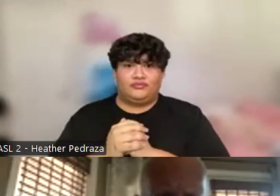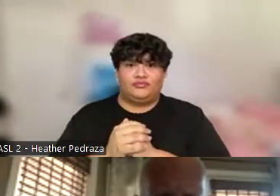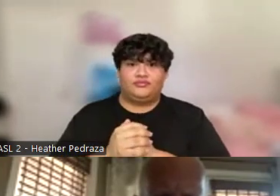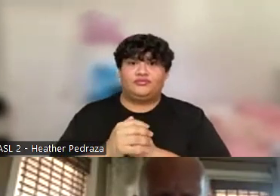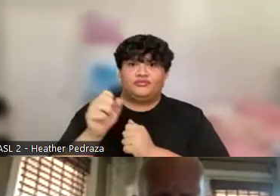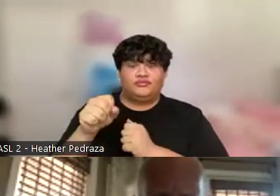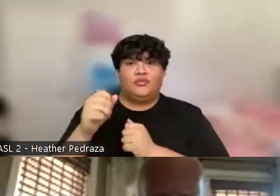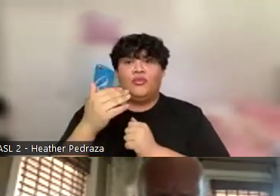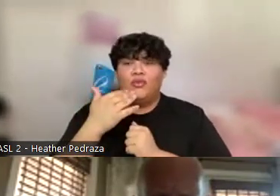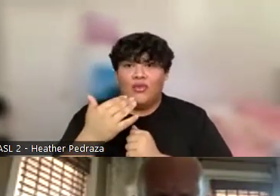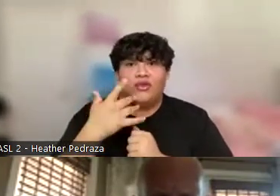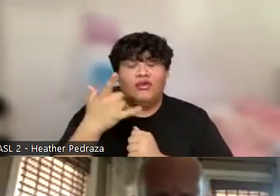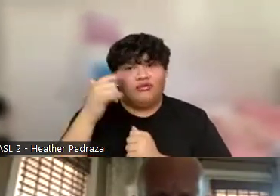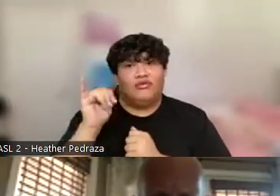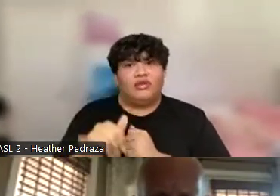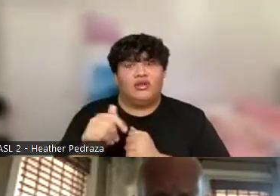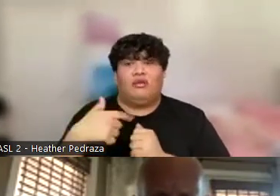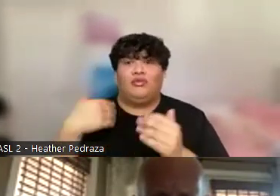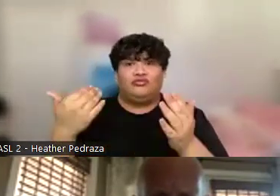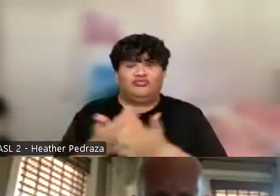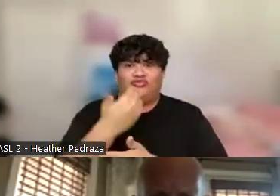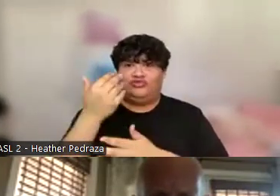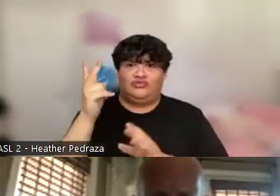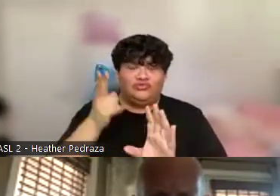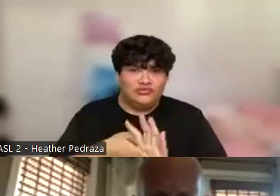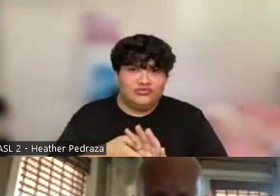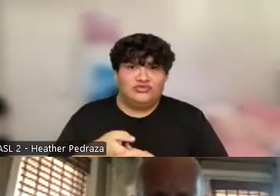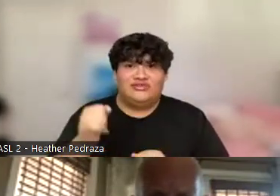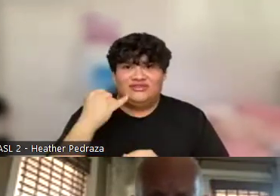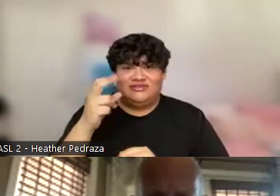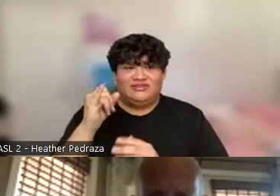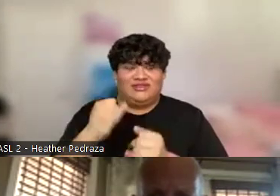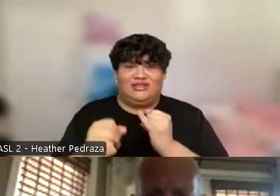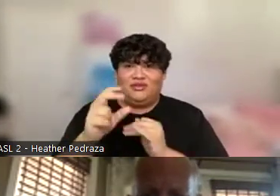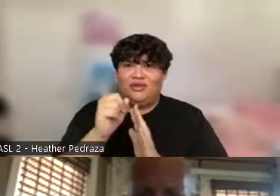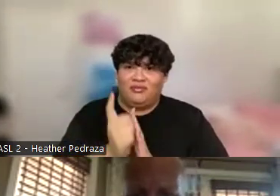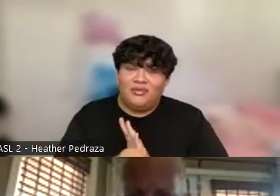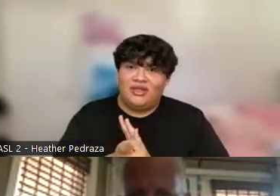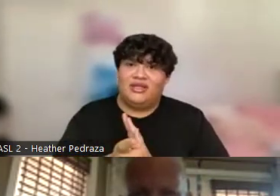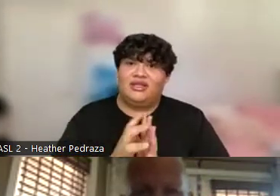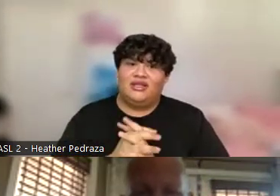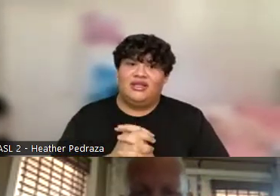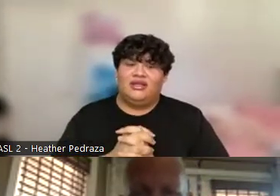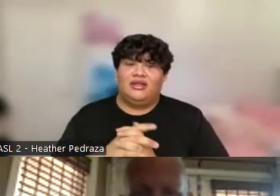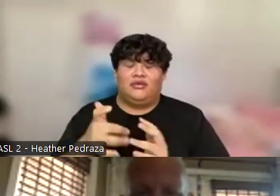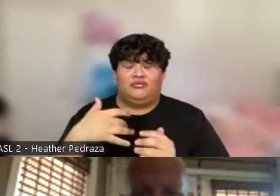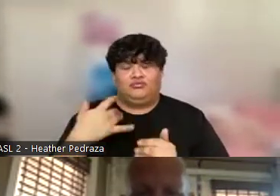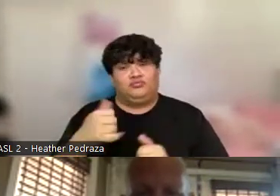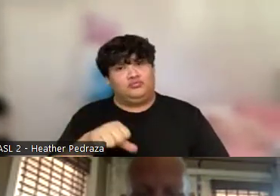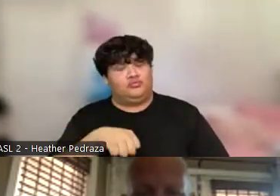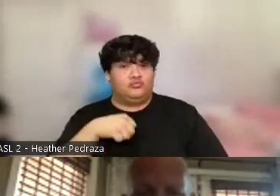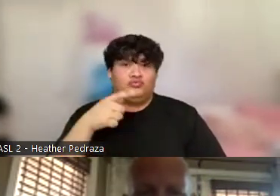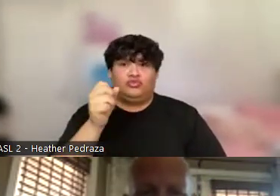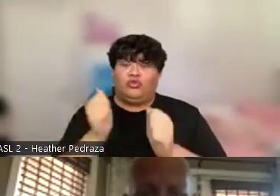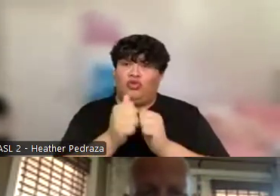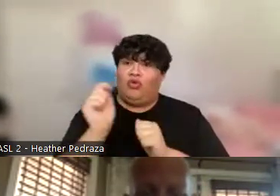Yes, thank you I'm a brand new member for about the last 30 minutes, and I'm very impressed by the work you've